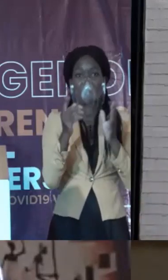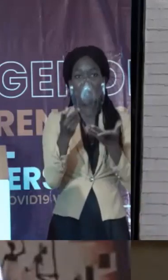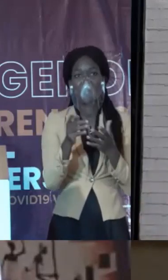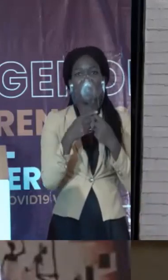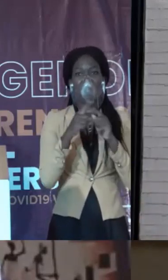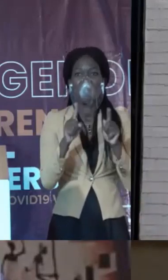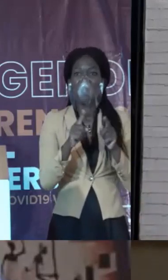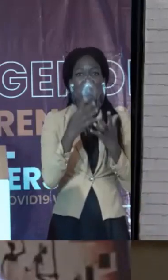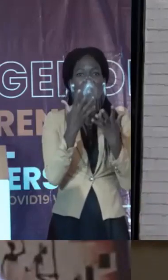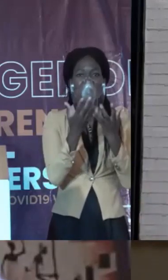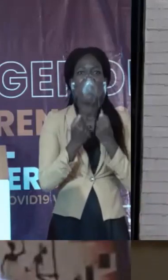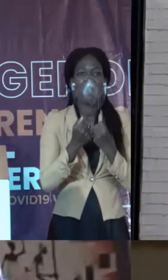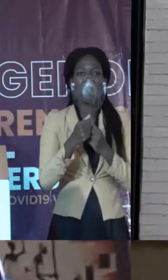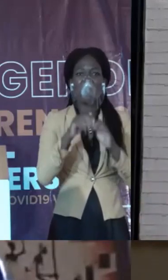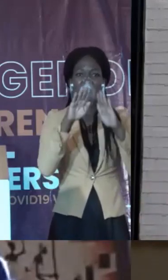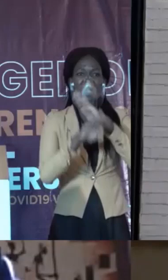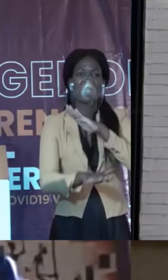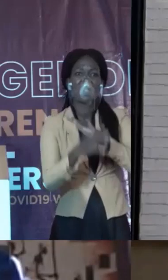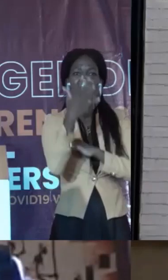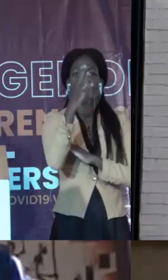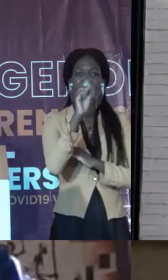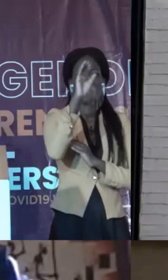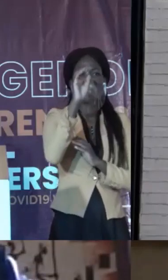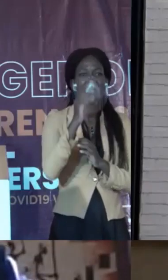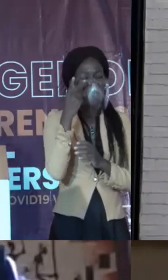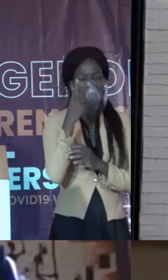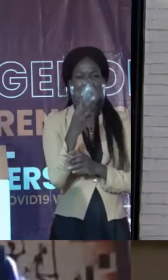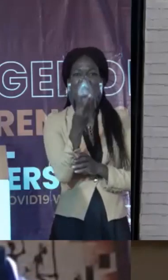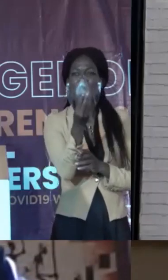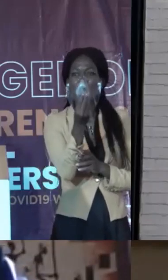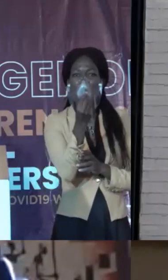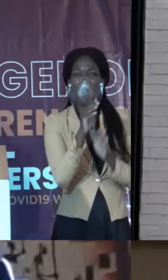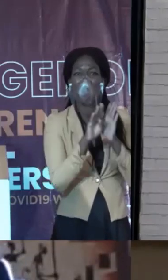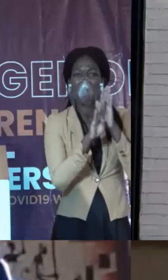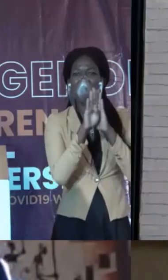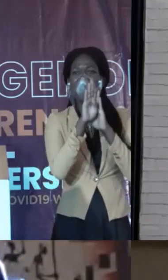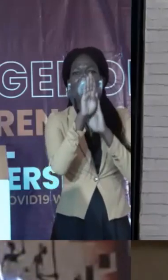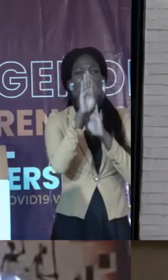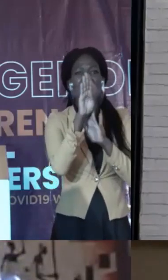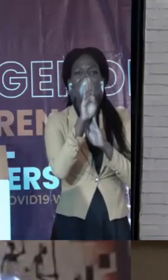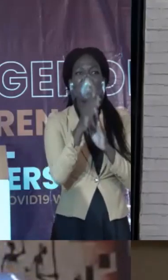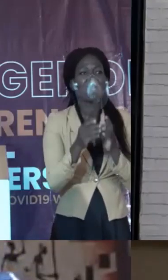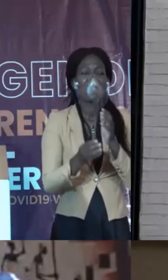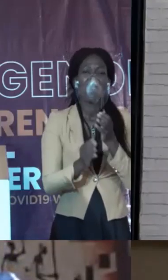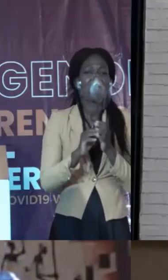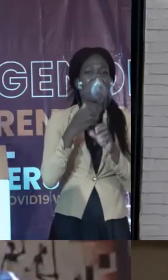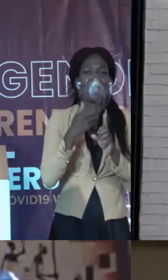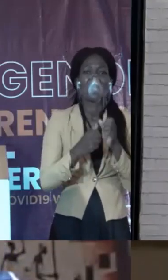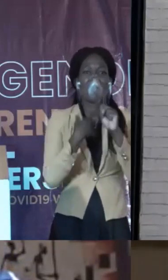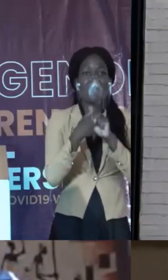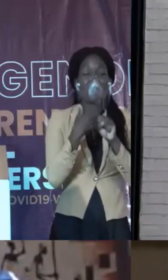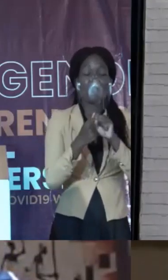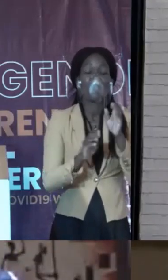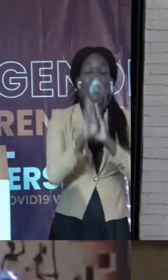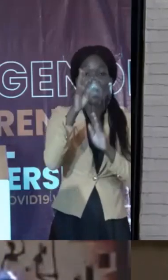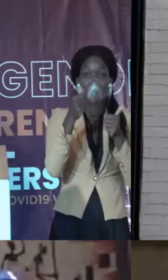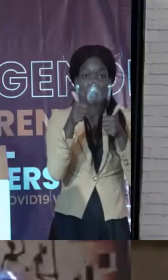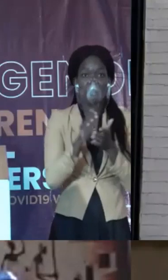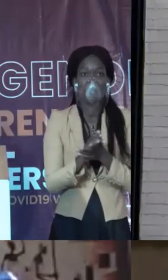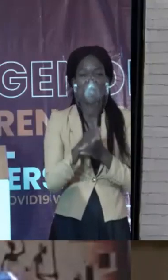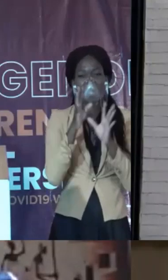will even see economic growth, economic development really increasing. So it's crucial that we have women